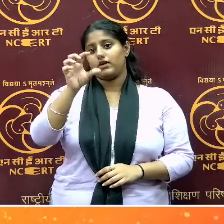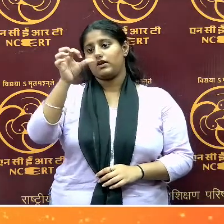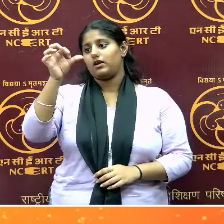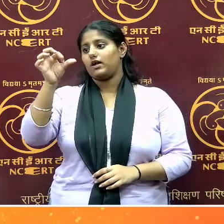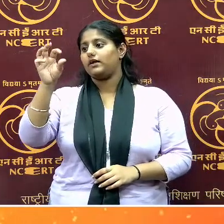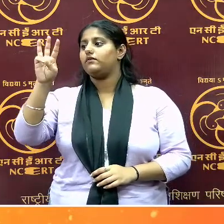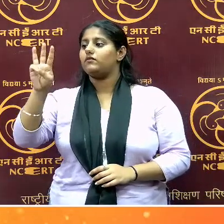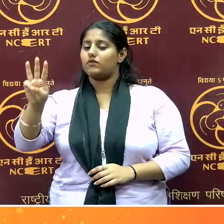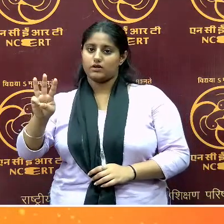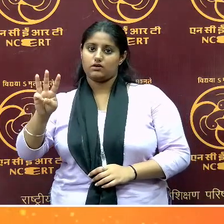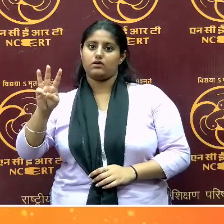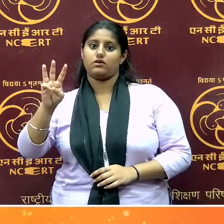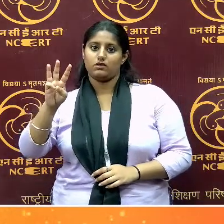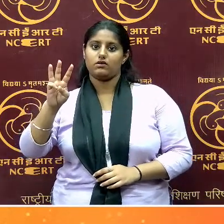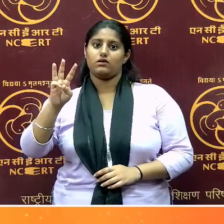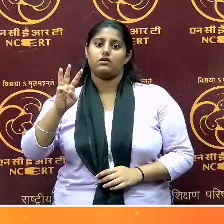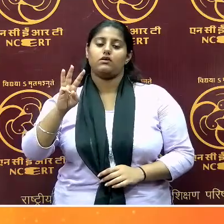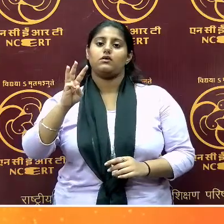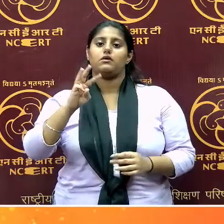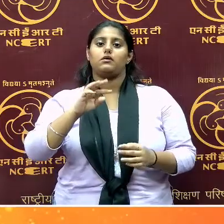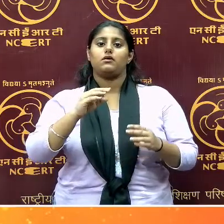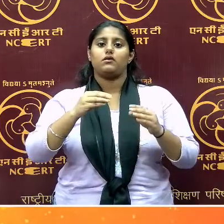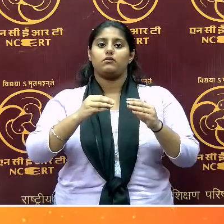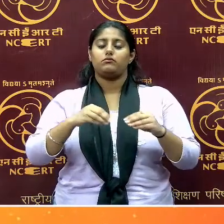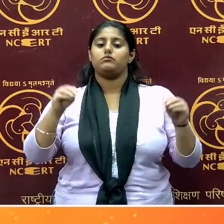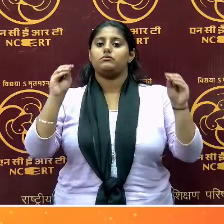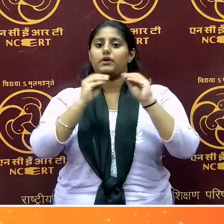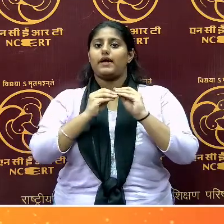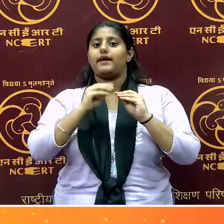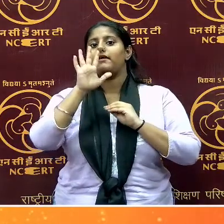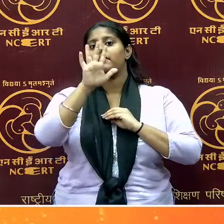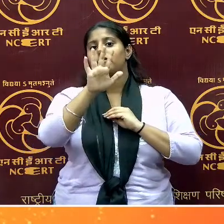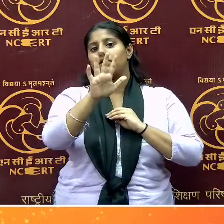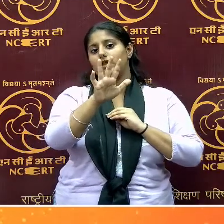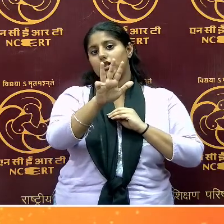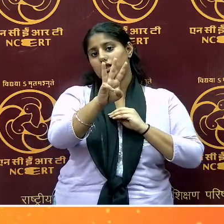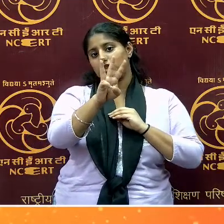50,193, which is more than 35,000. Right. So